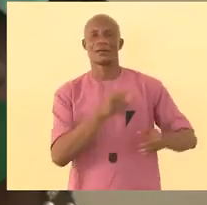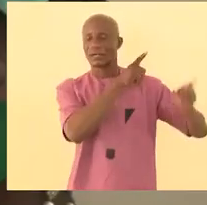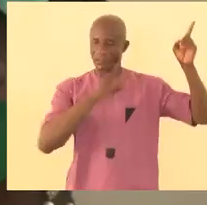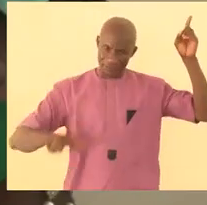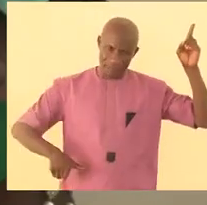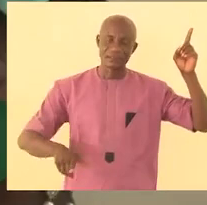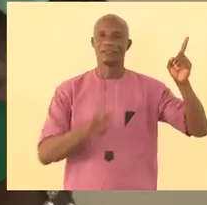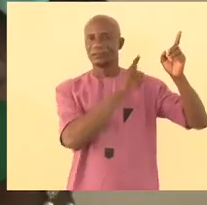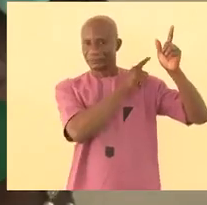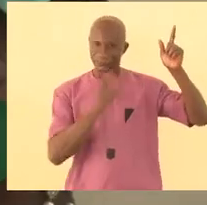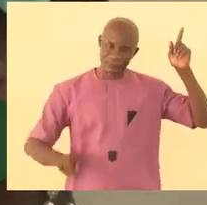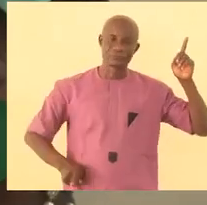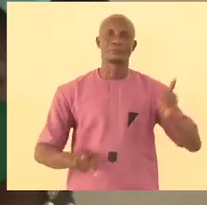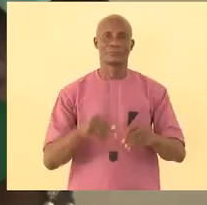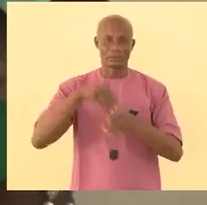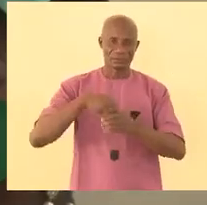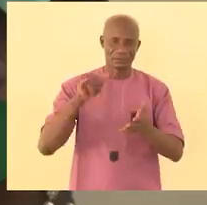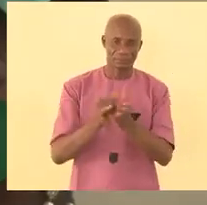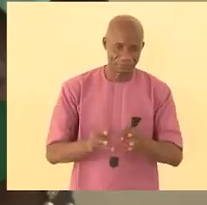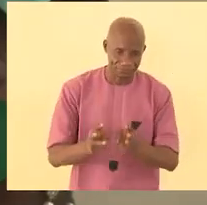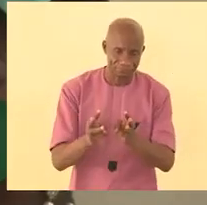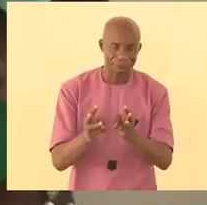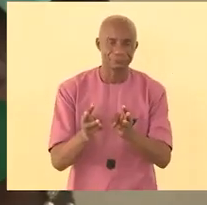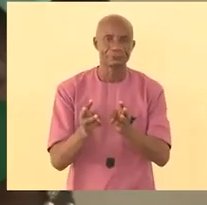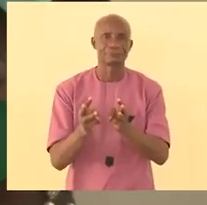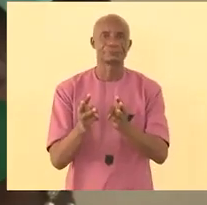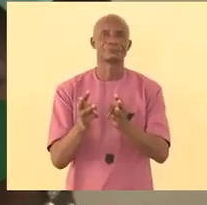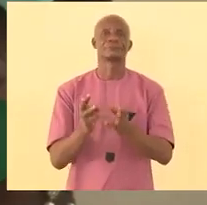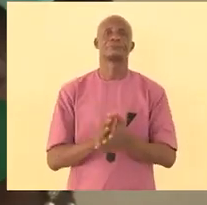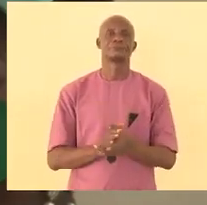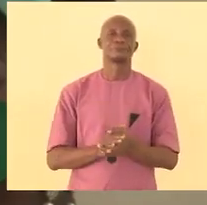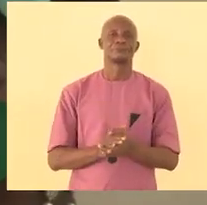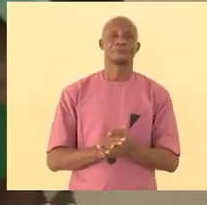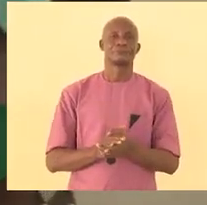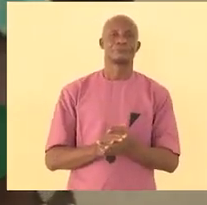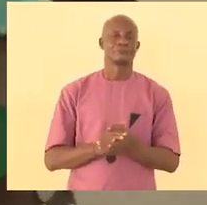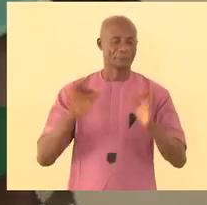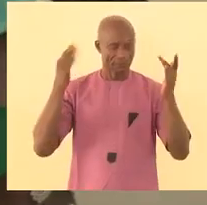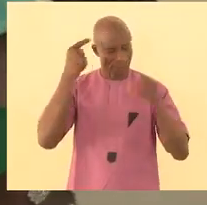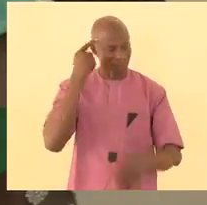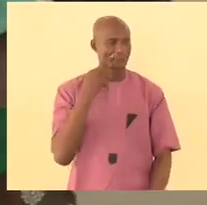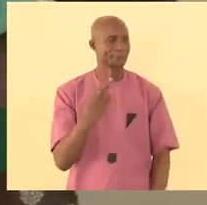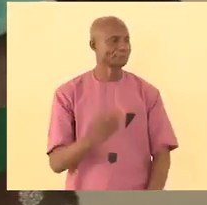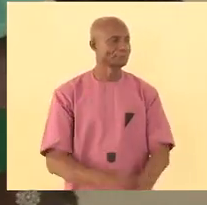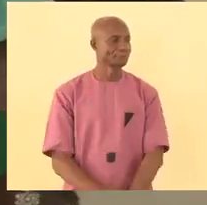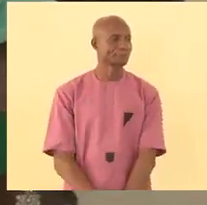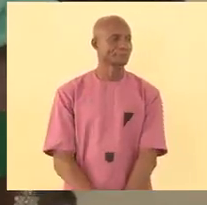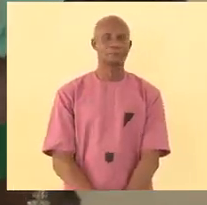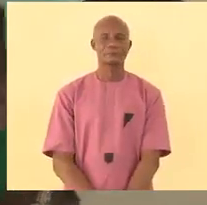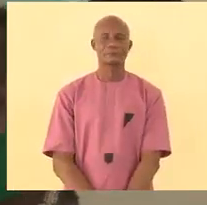as our all and all. Okay. In that way, we are relieved of any burden we have. Thank you. Let's put our hands together for